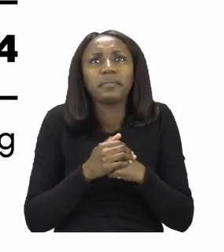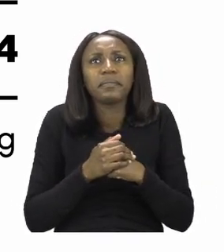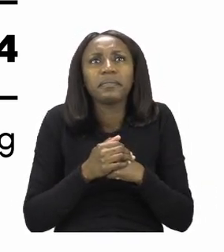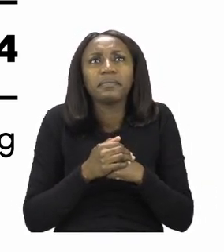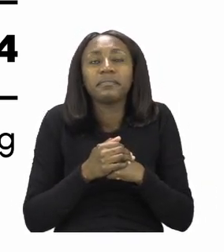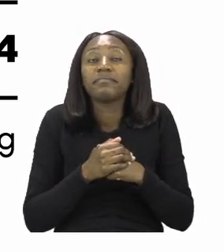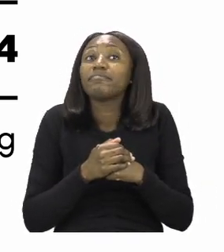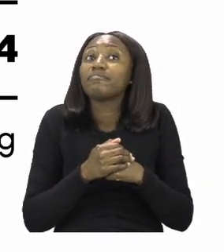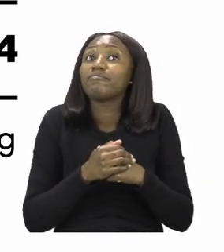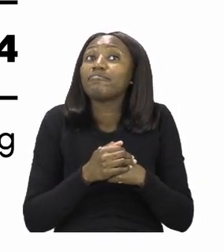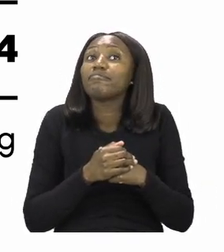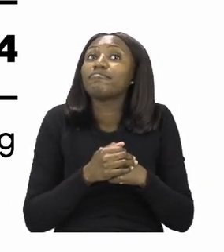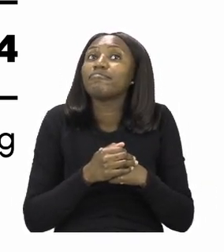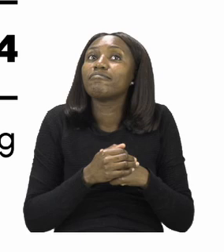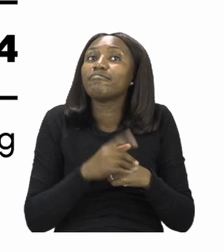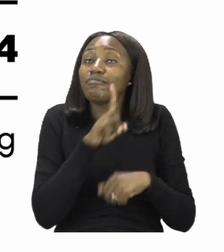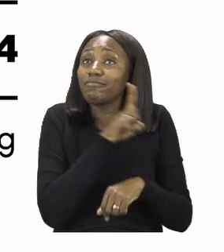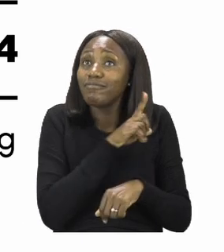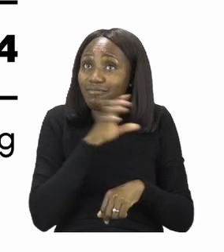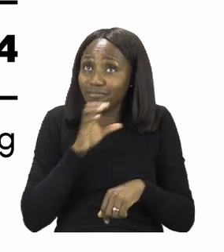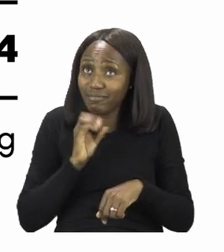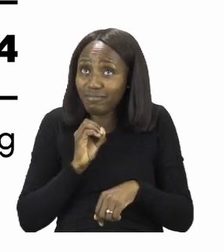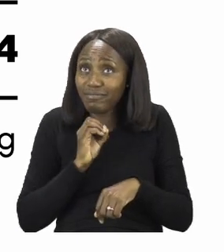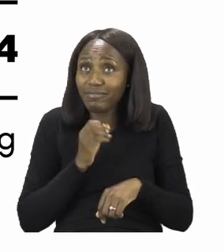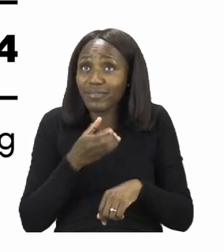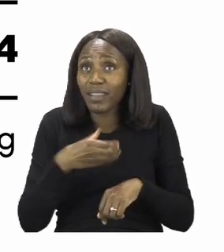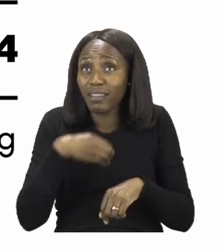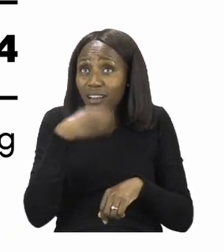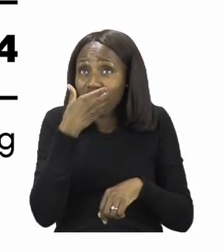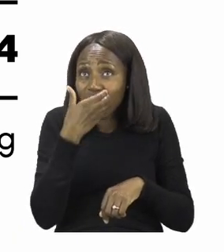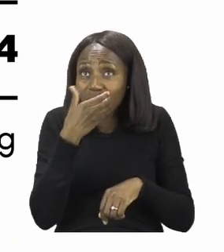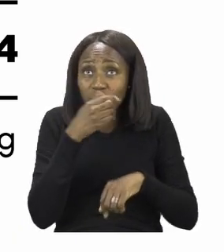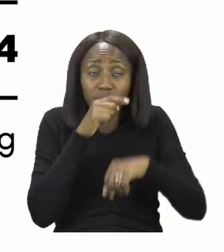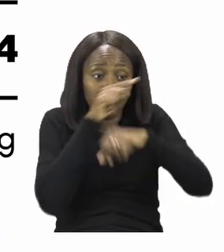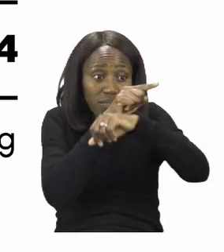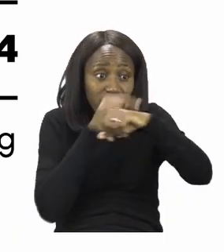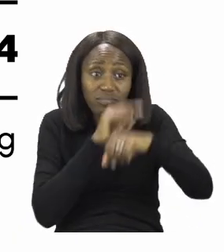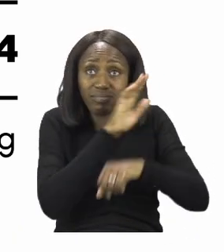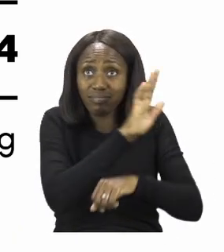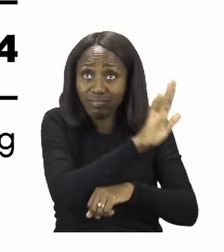There are 10 apples in a shop.